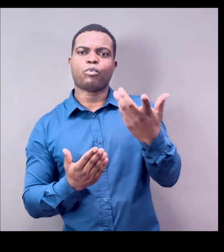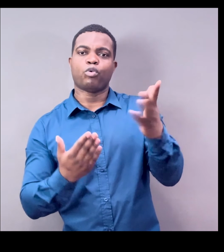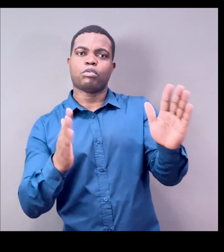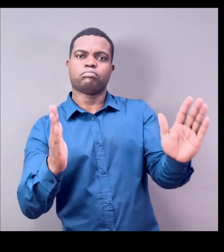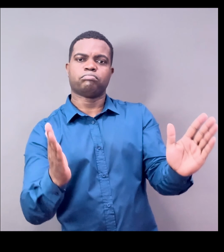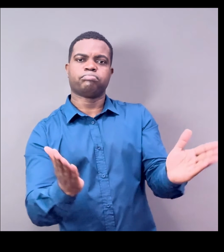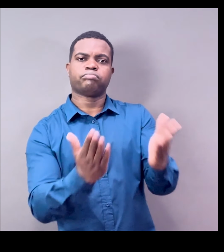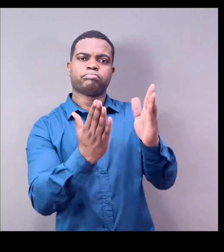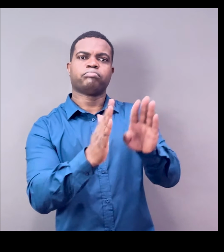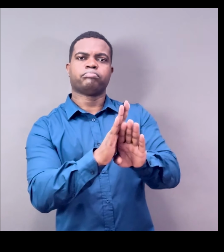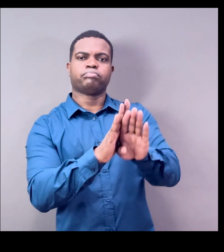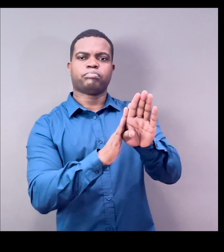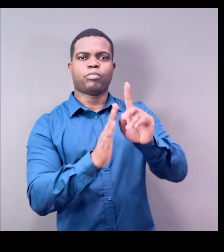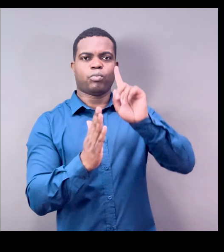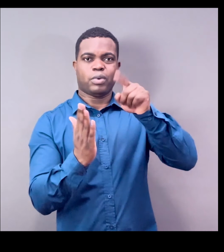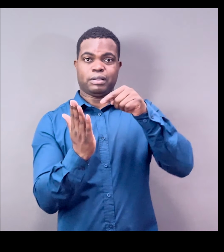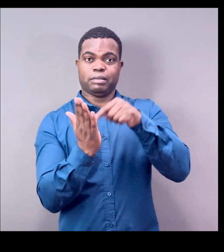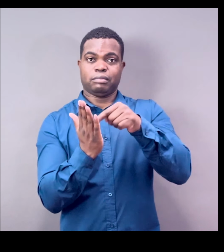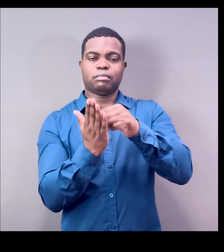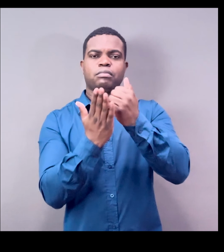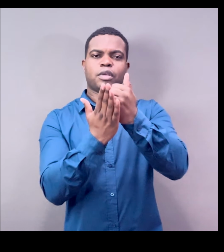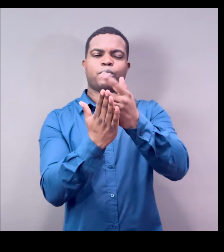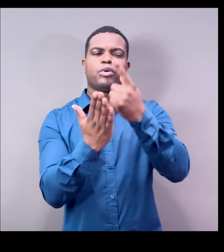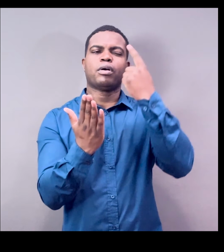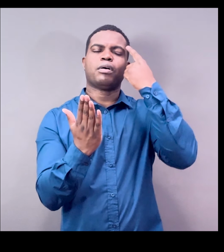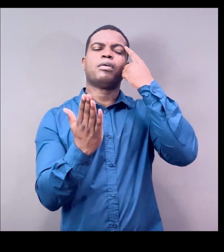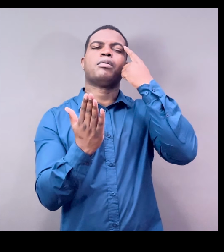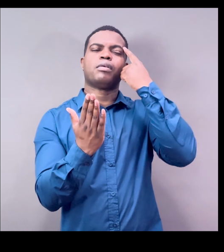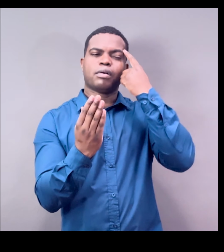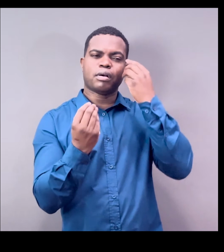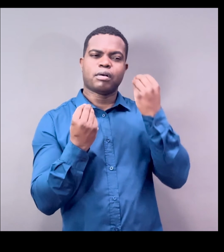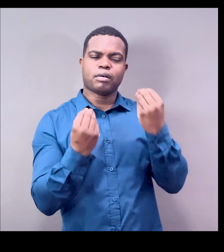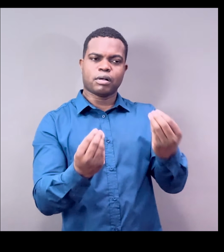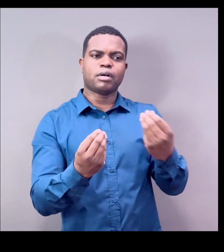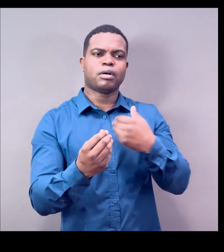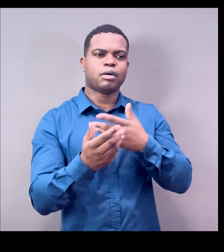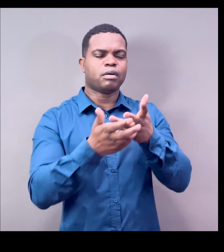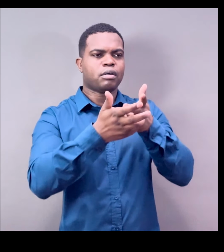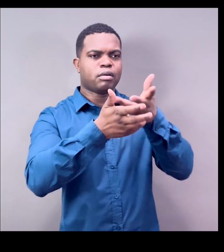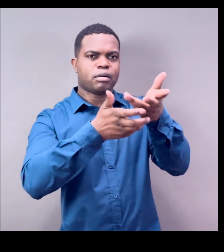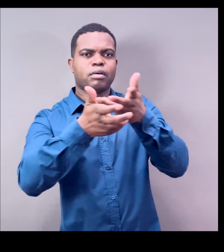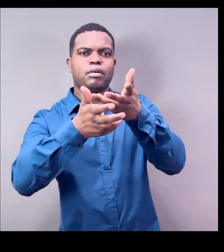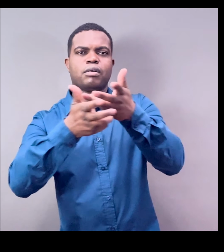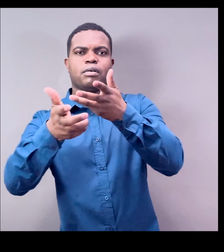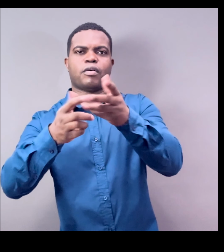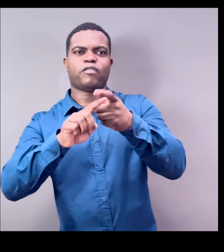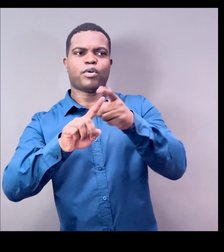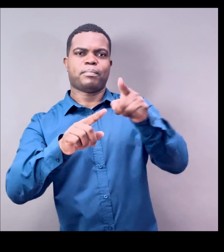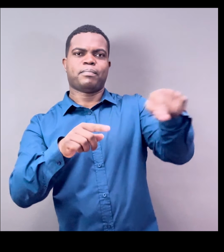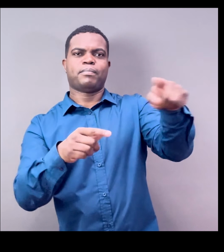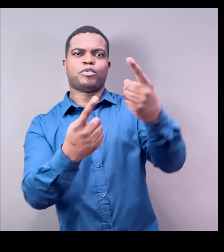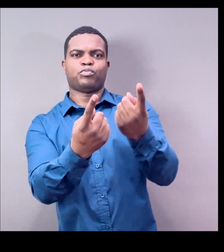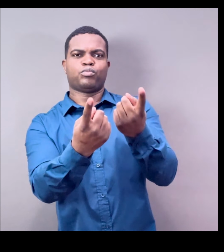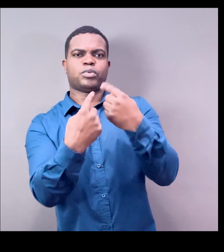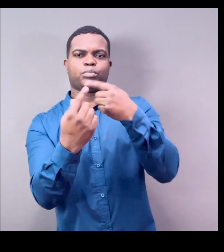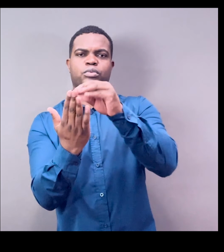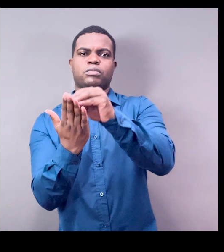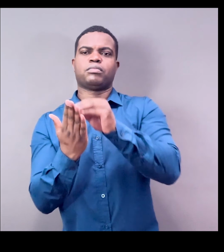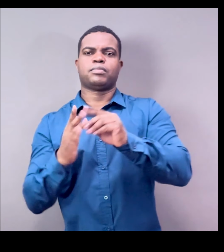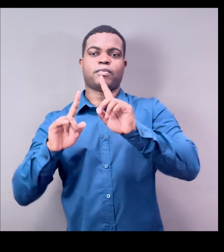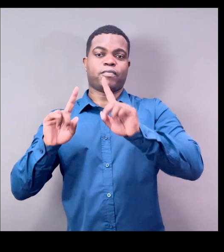When you understand how to engage them, then you'll be able to get their interest.